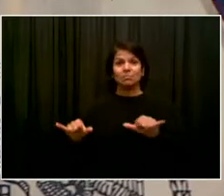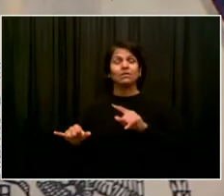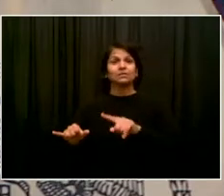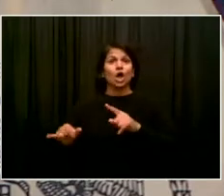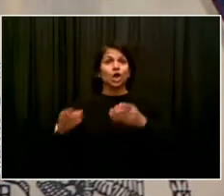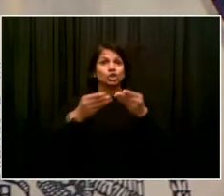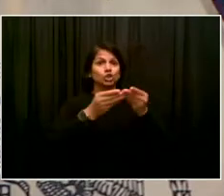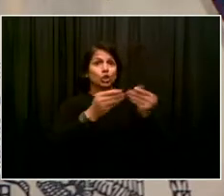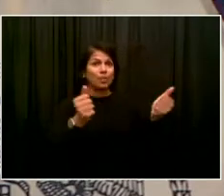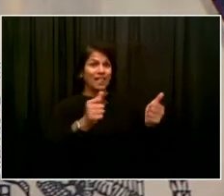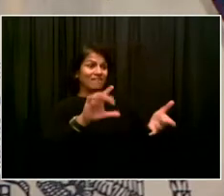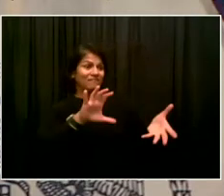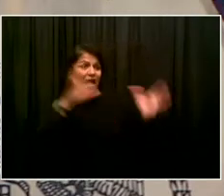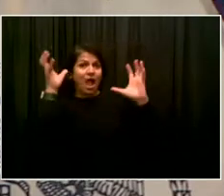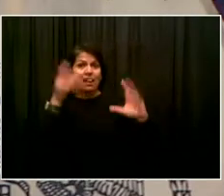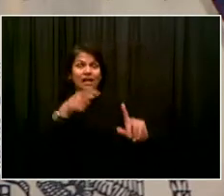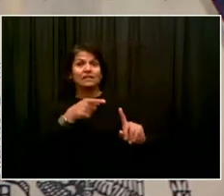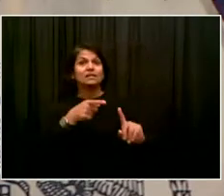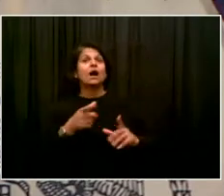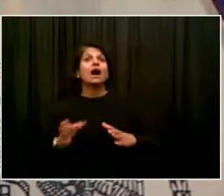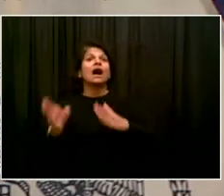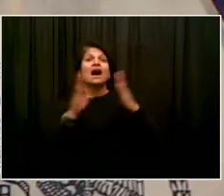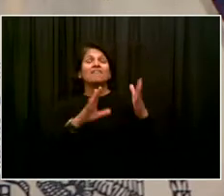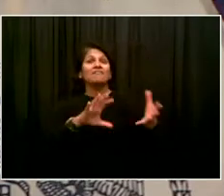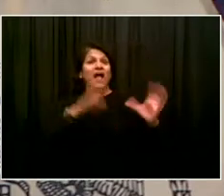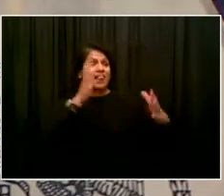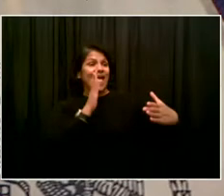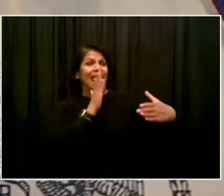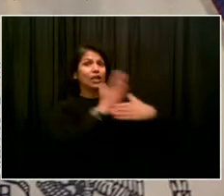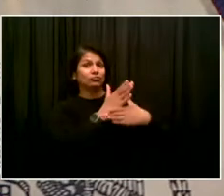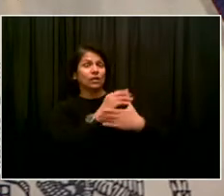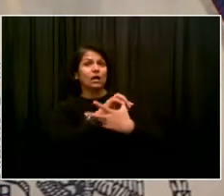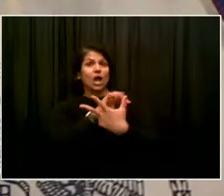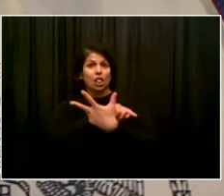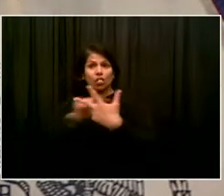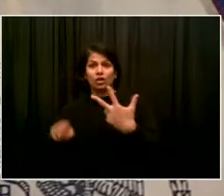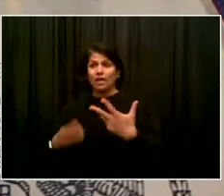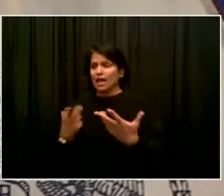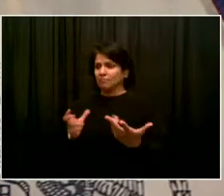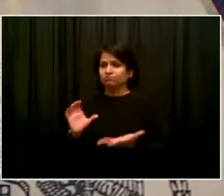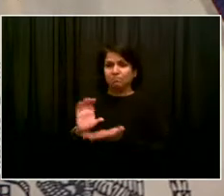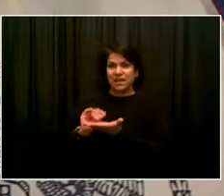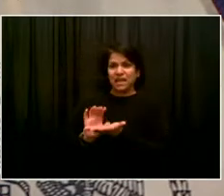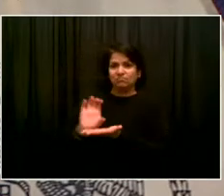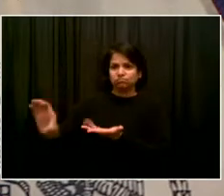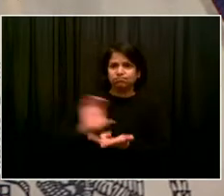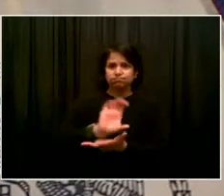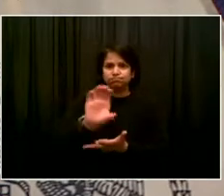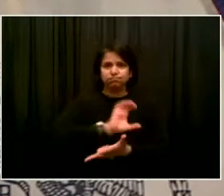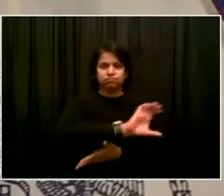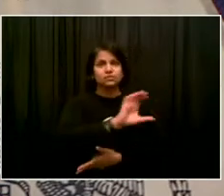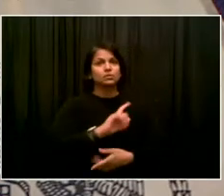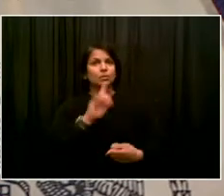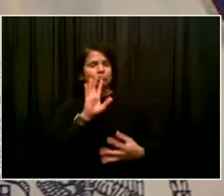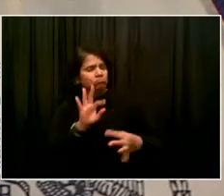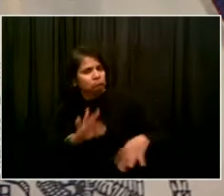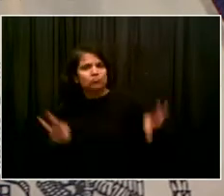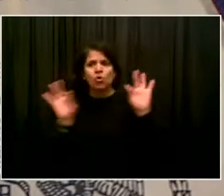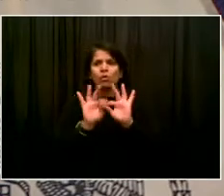best money we will ever spend, because it is profound, the impact is being made. And to pick up on Dante's point, it